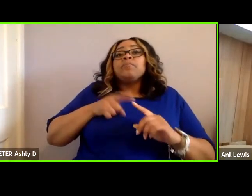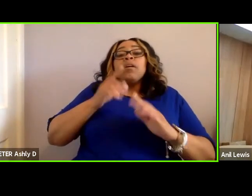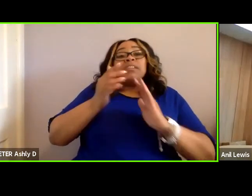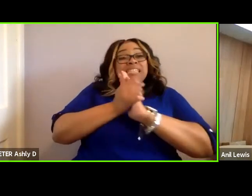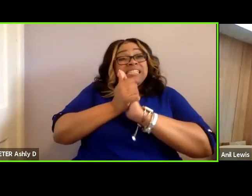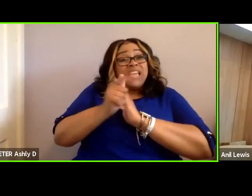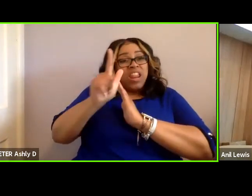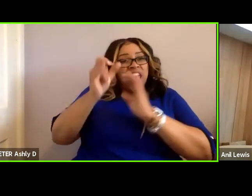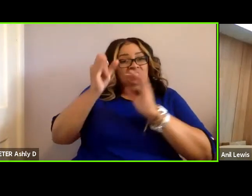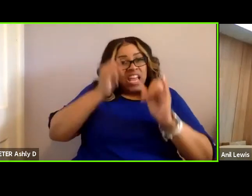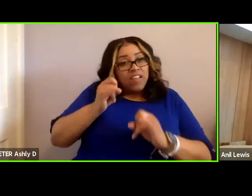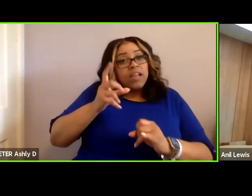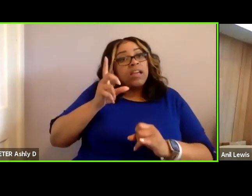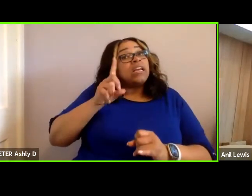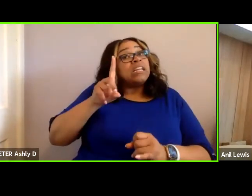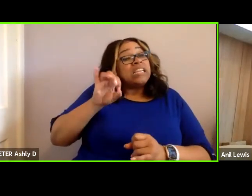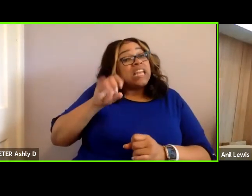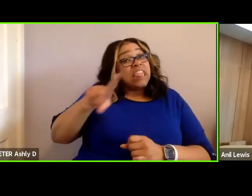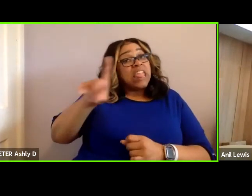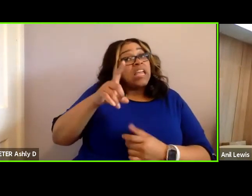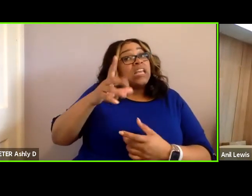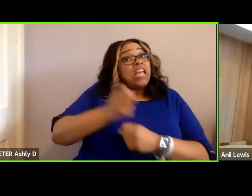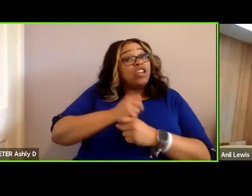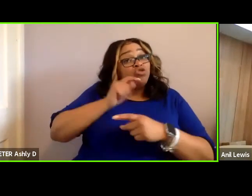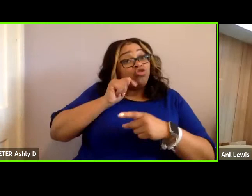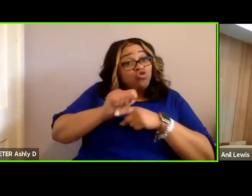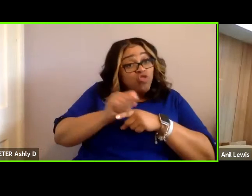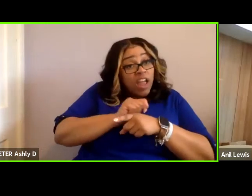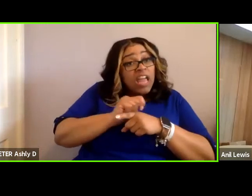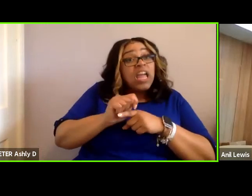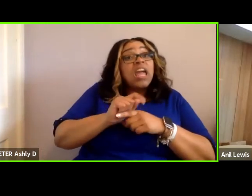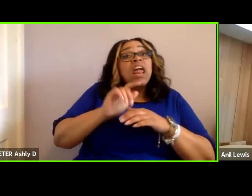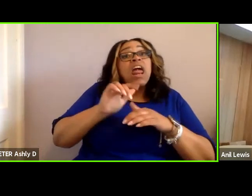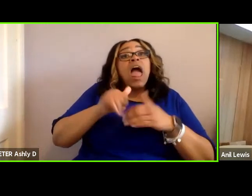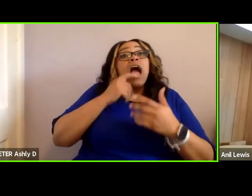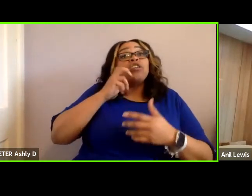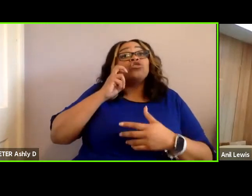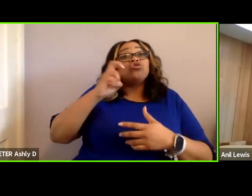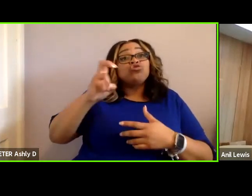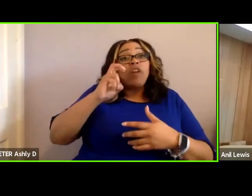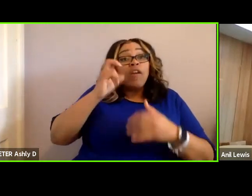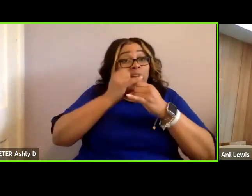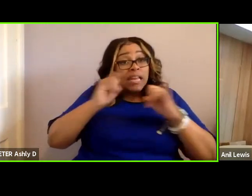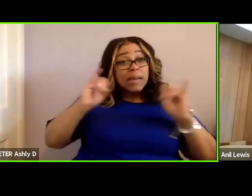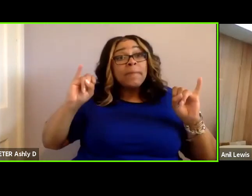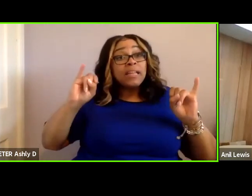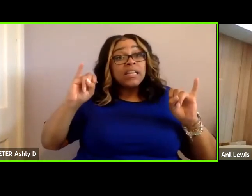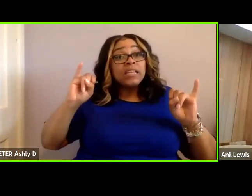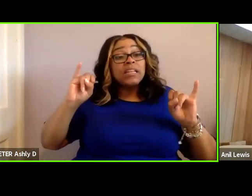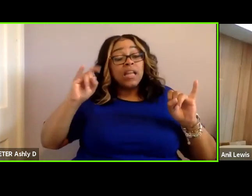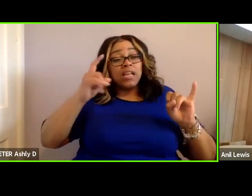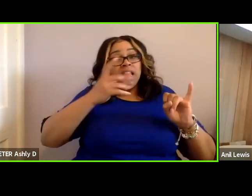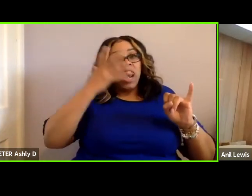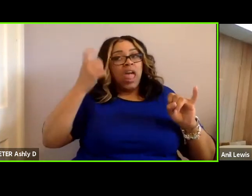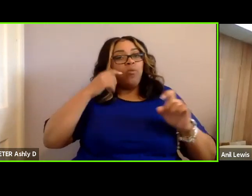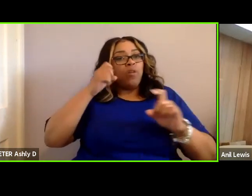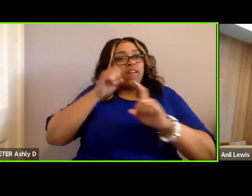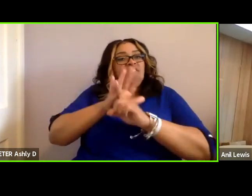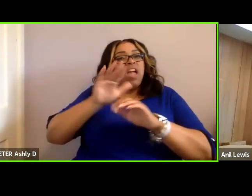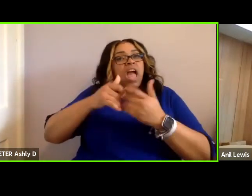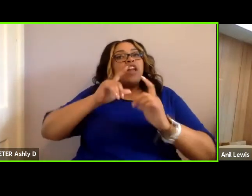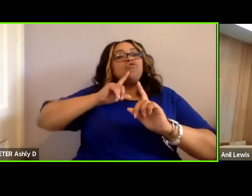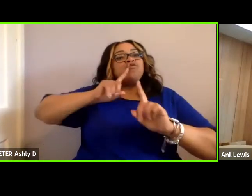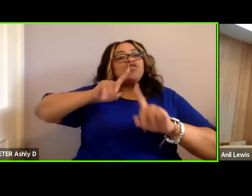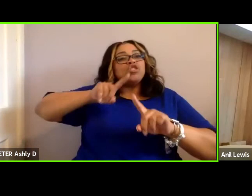individual. Have they received training on how to travel independently? Because a lot of that is going to affect the way that they respond to their degree